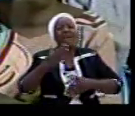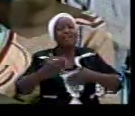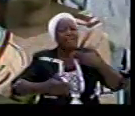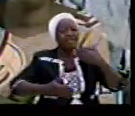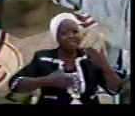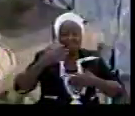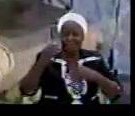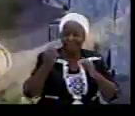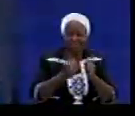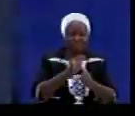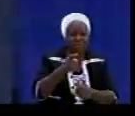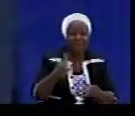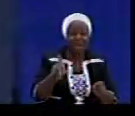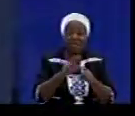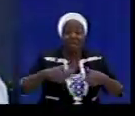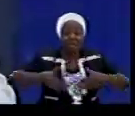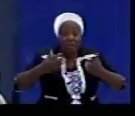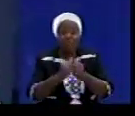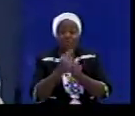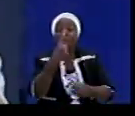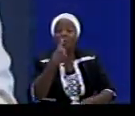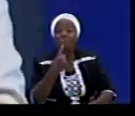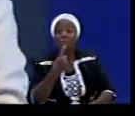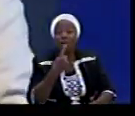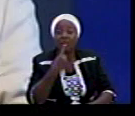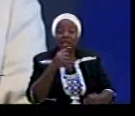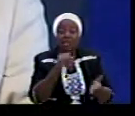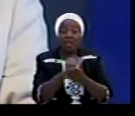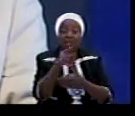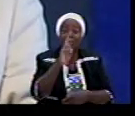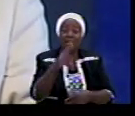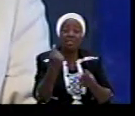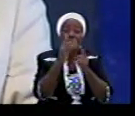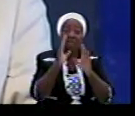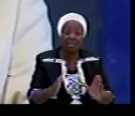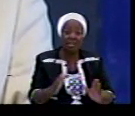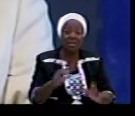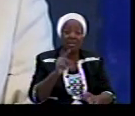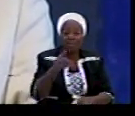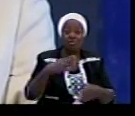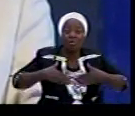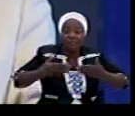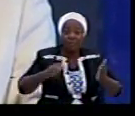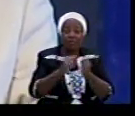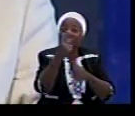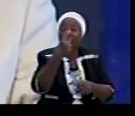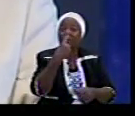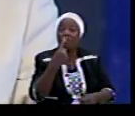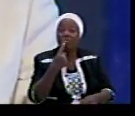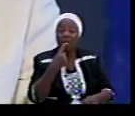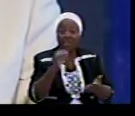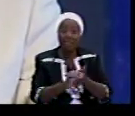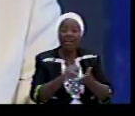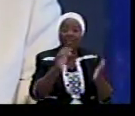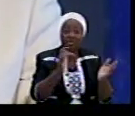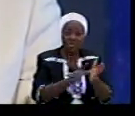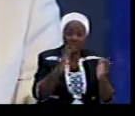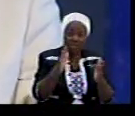a sinner, you confess with your mouth that Jesus is Lord and Jesus is